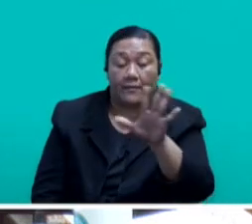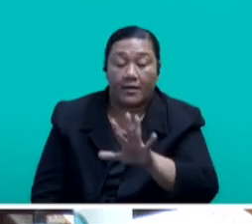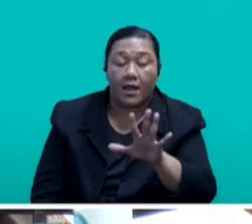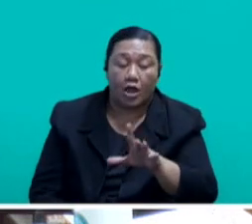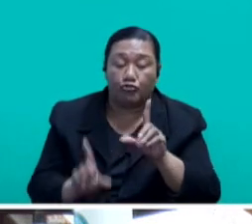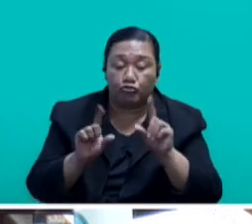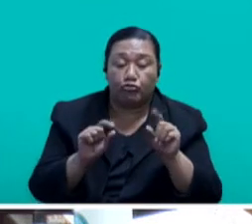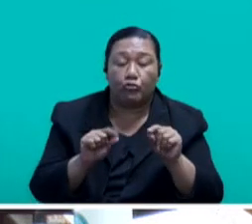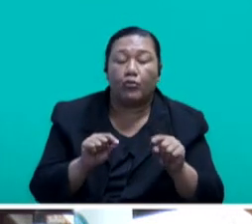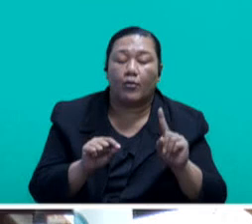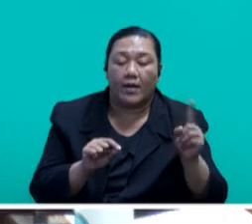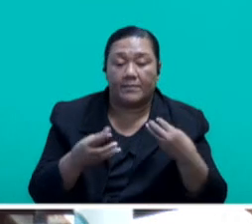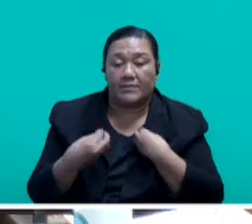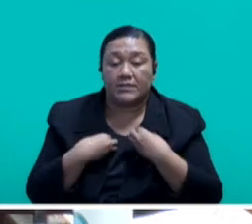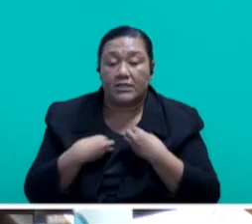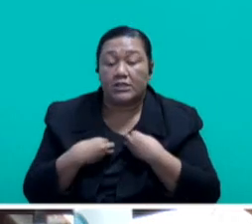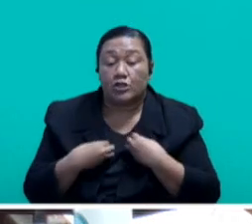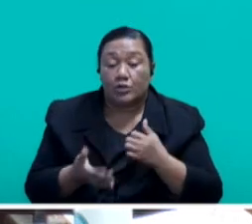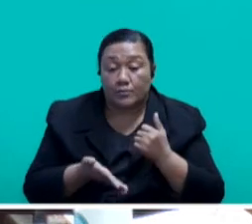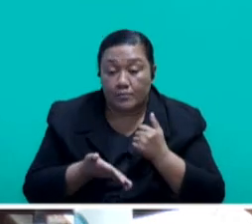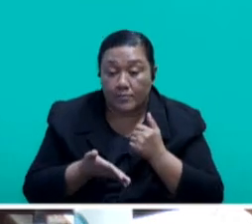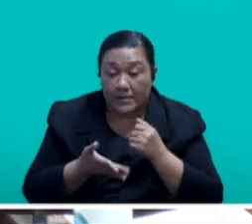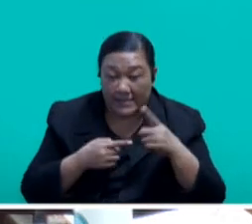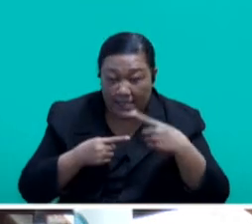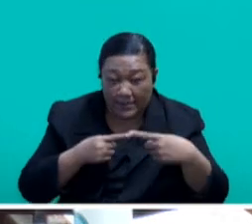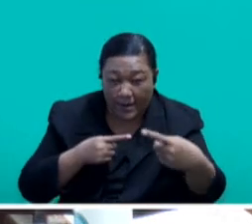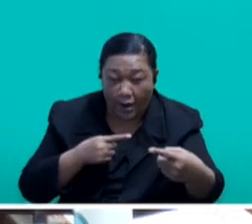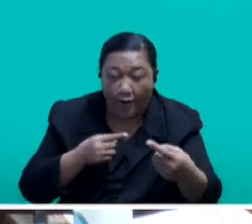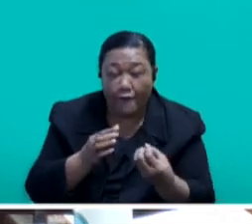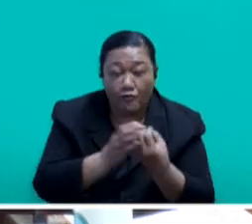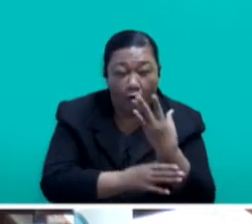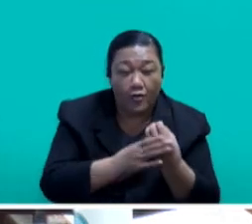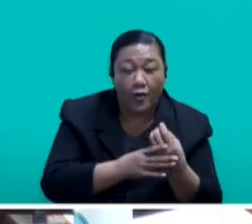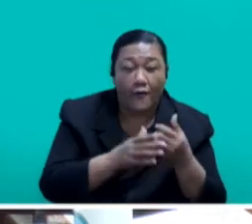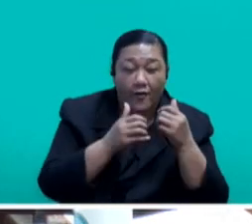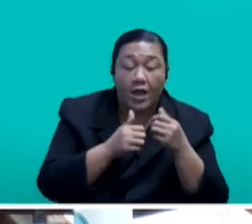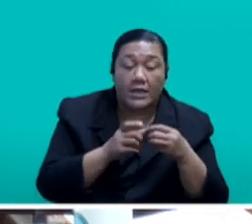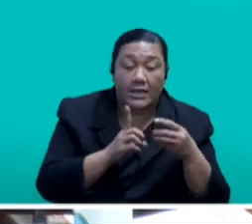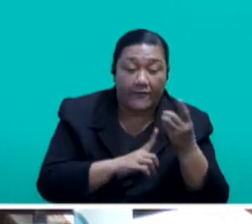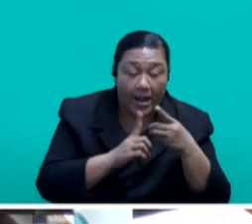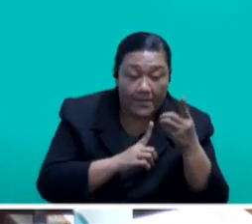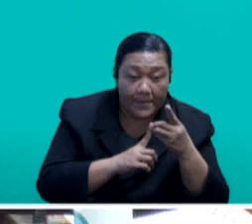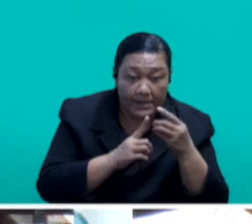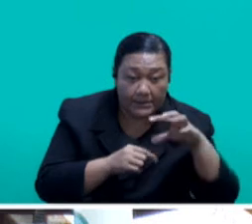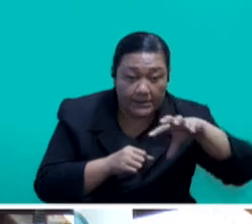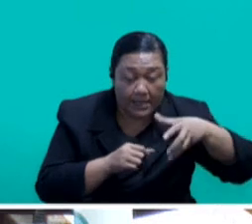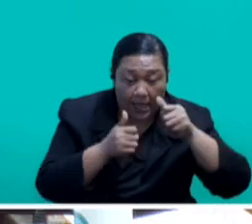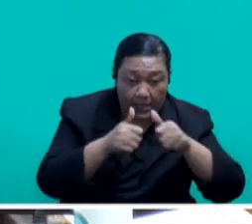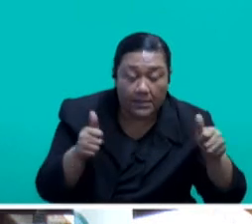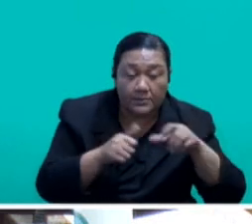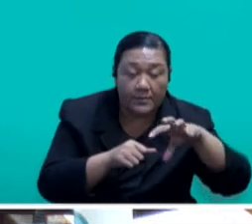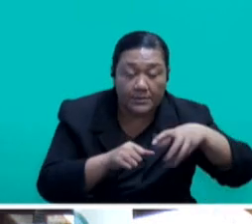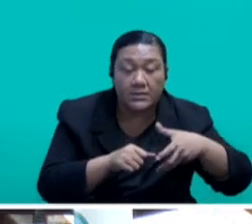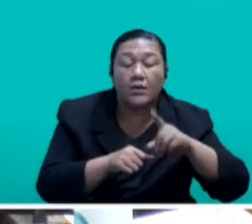to sustainably support the development and growth of the agricultural sector and agro-processing, the Ministry